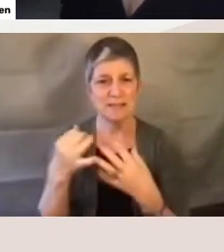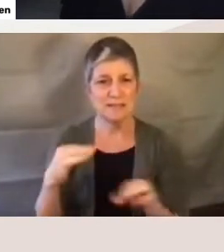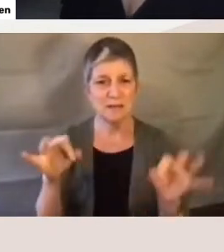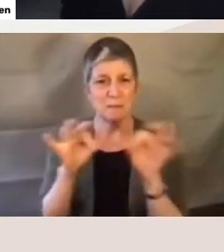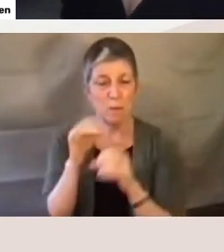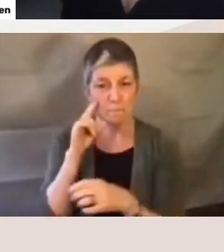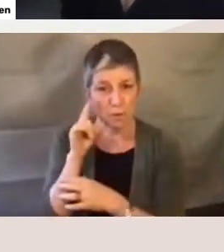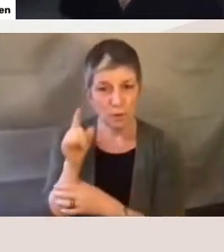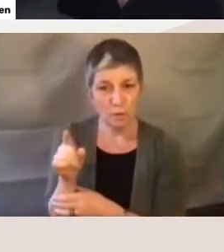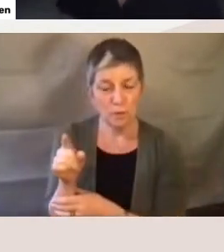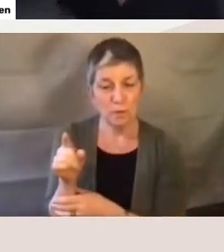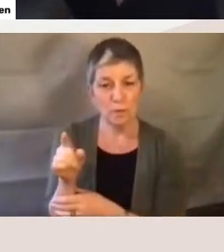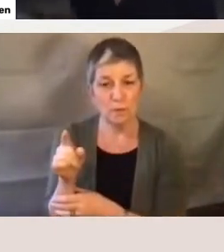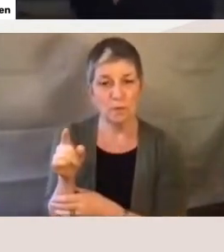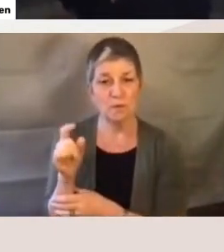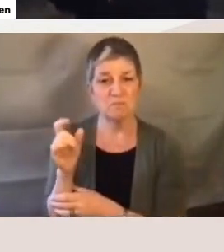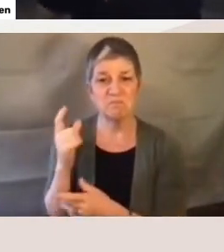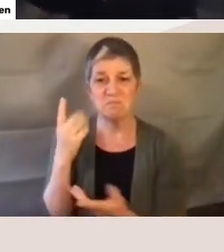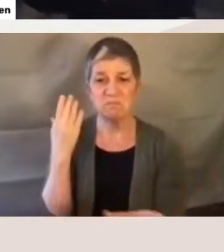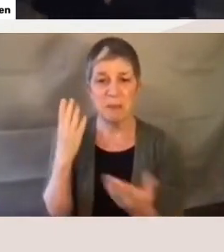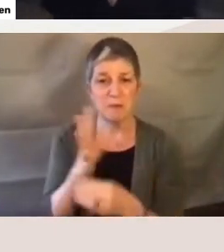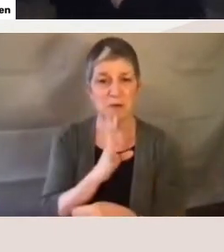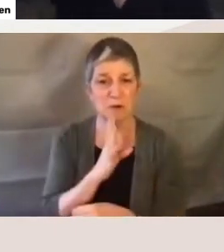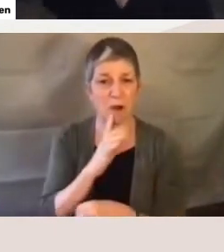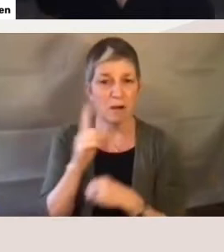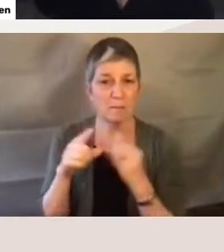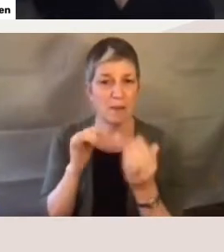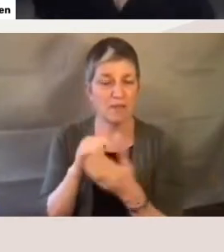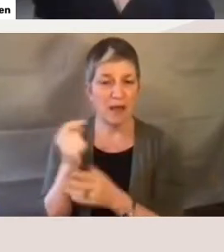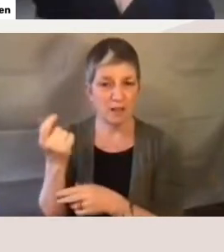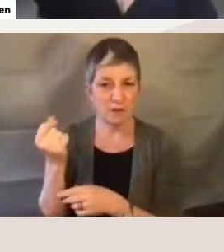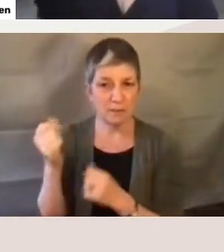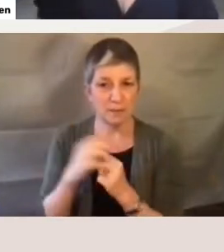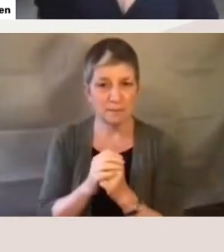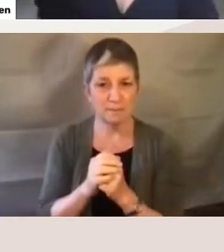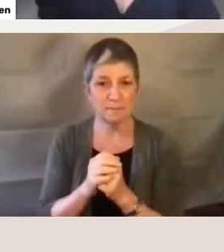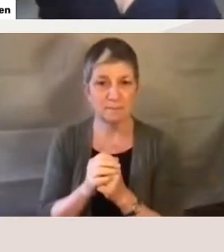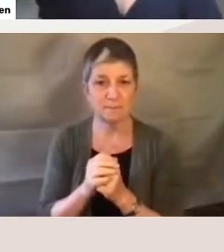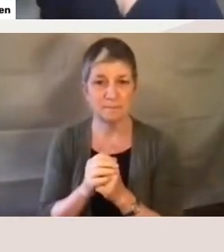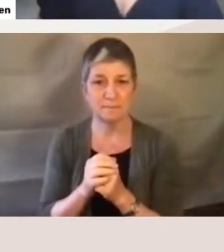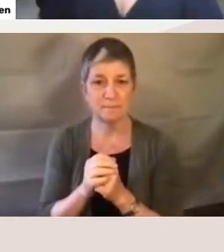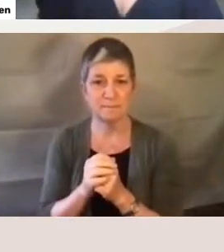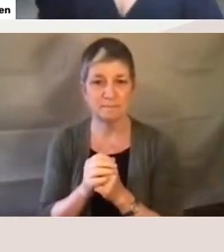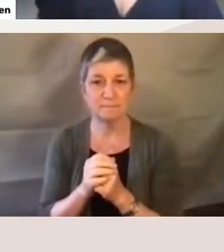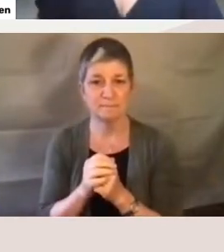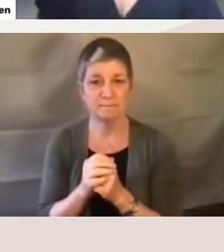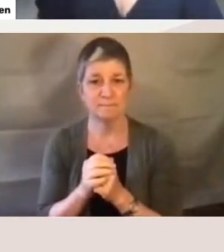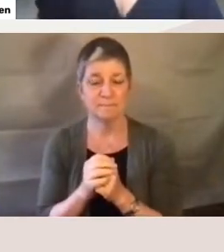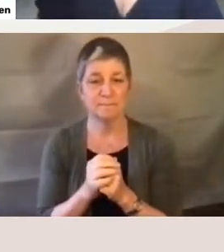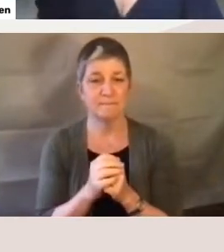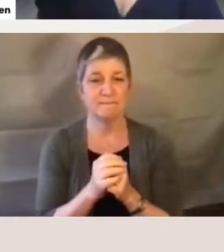for you, and wondering if you could talk about that a little bit. Mm-hmm.